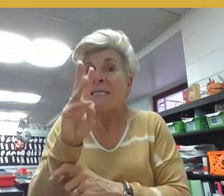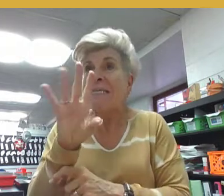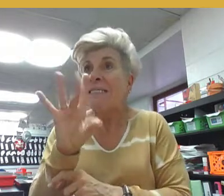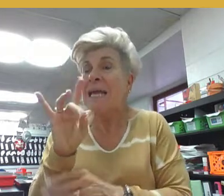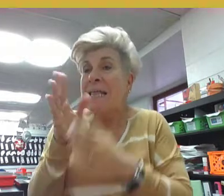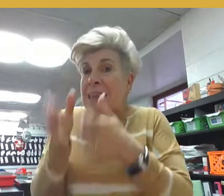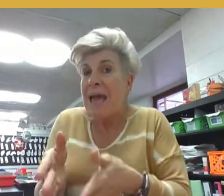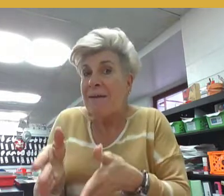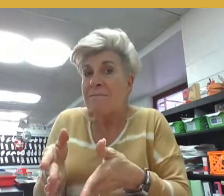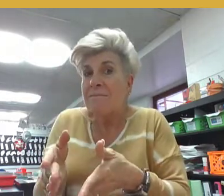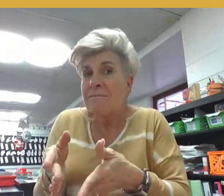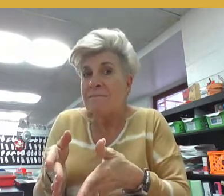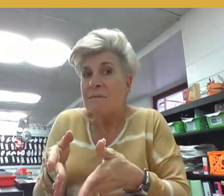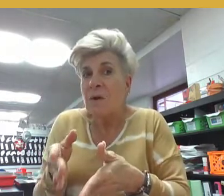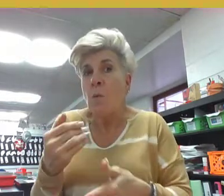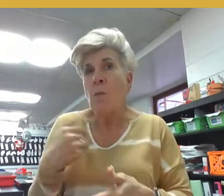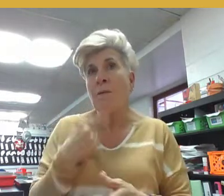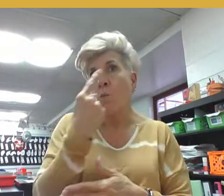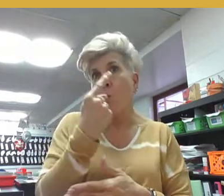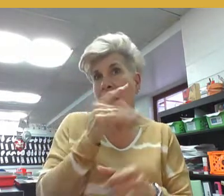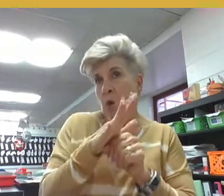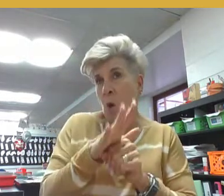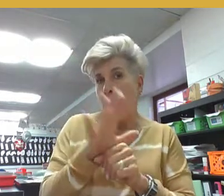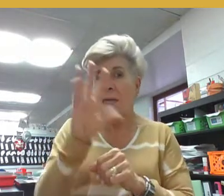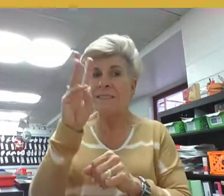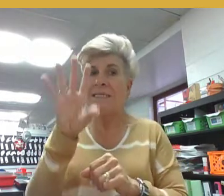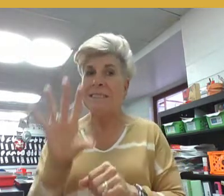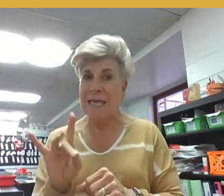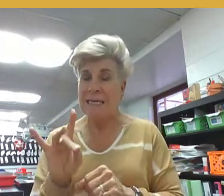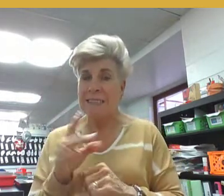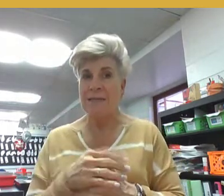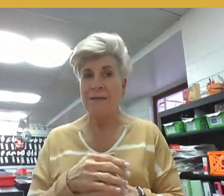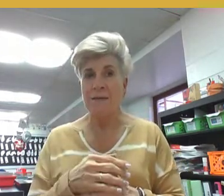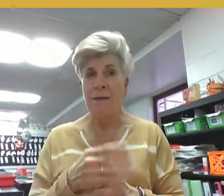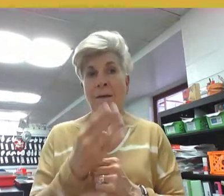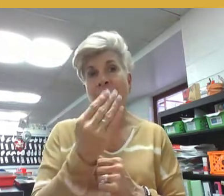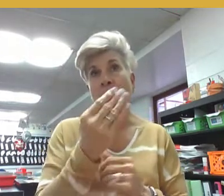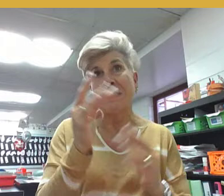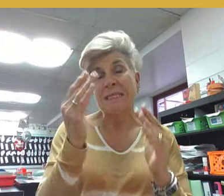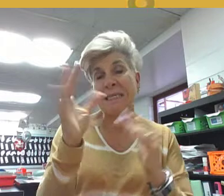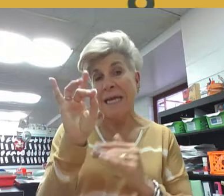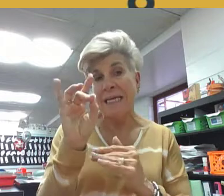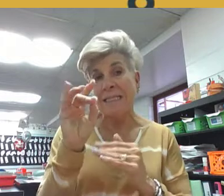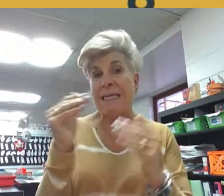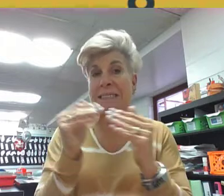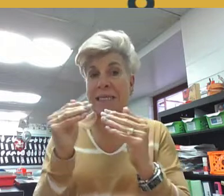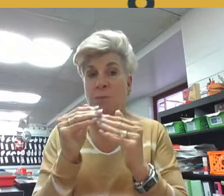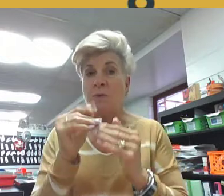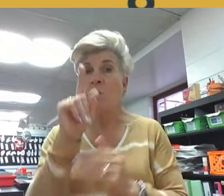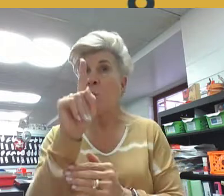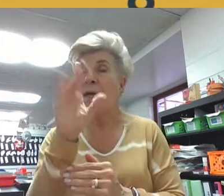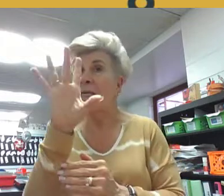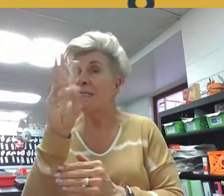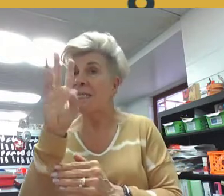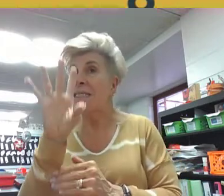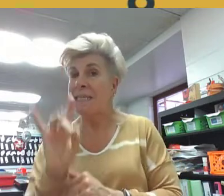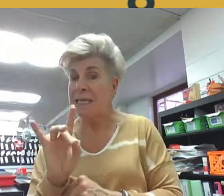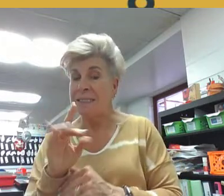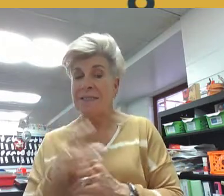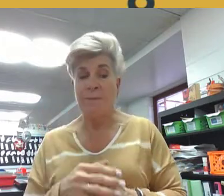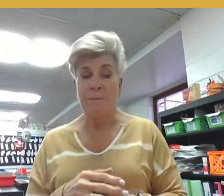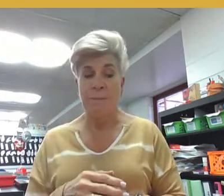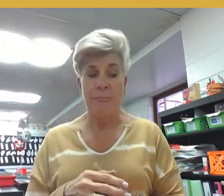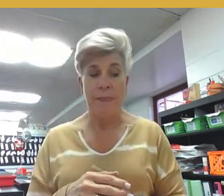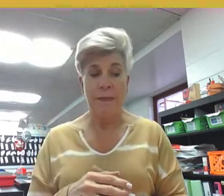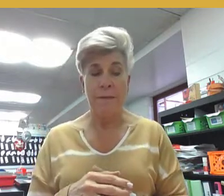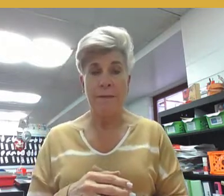gives us 6 eighths left. We have 1 whole and 6 eighths. 14 eighths is the same as